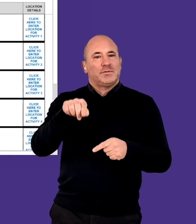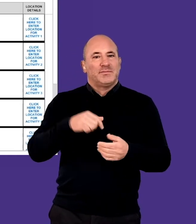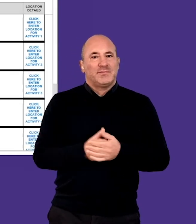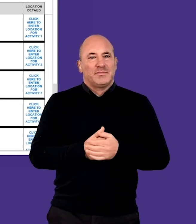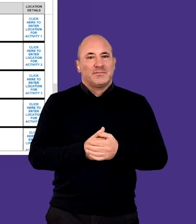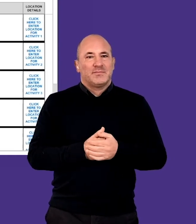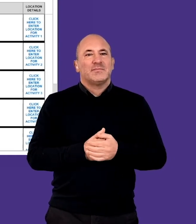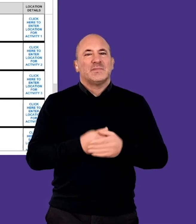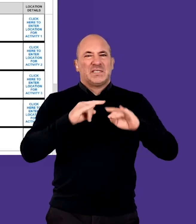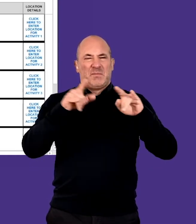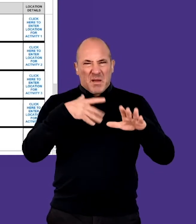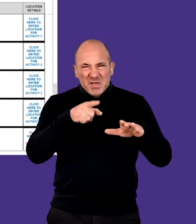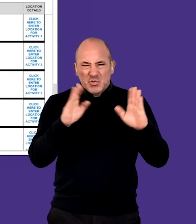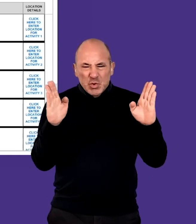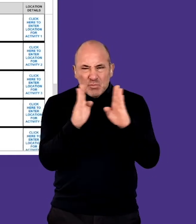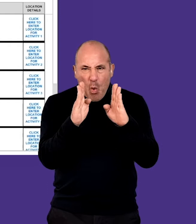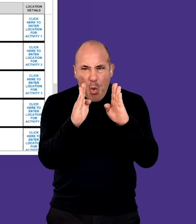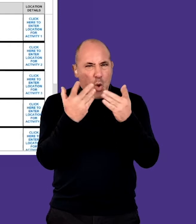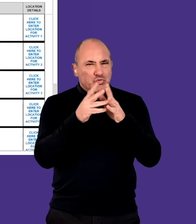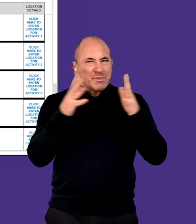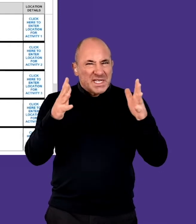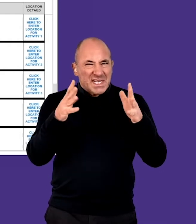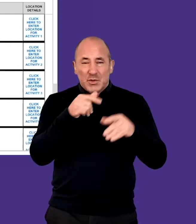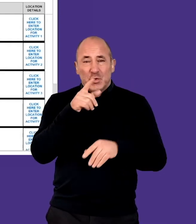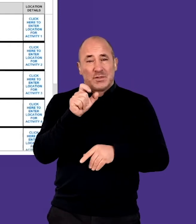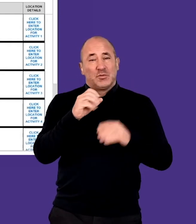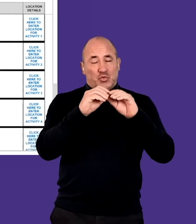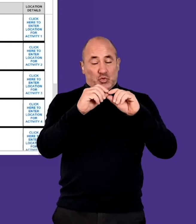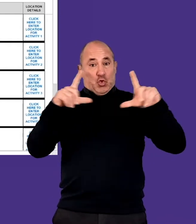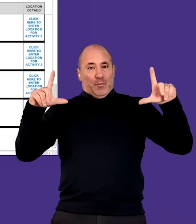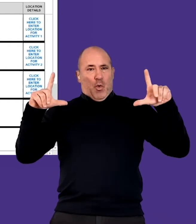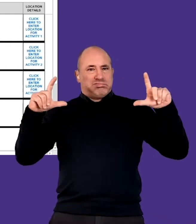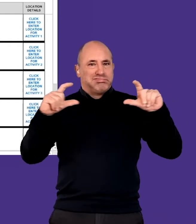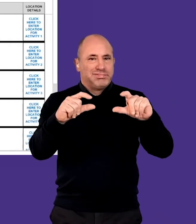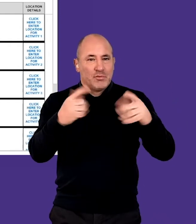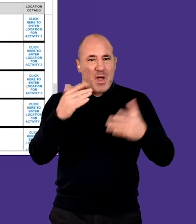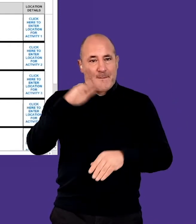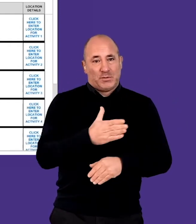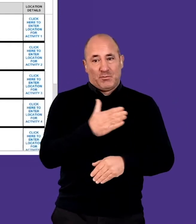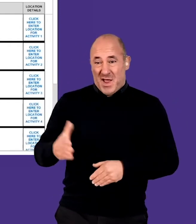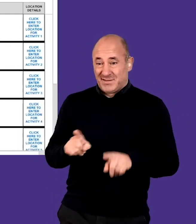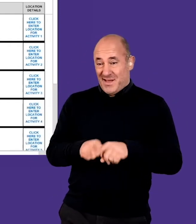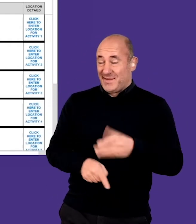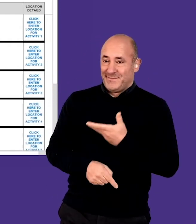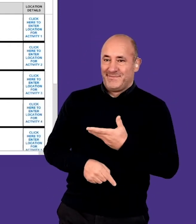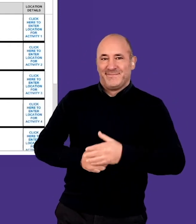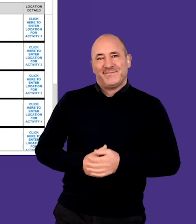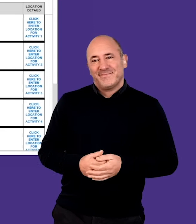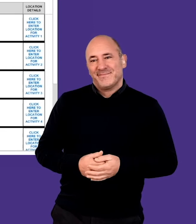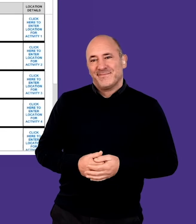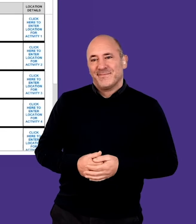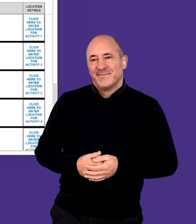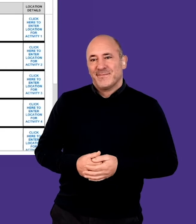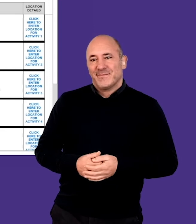through. If you wish to alter your view of the template, you can use the zoom in and out function to the bottom right of